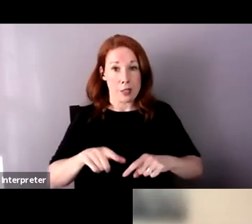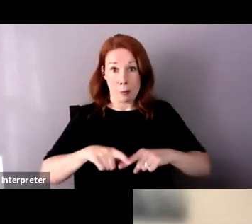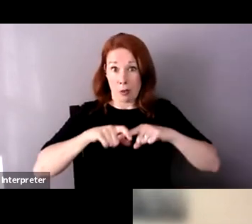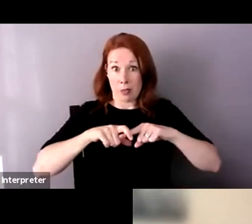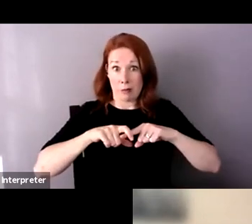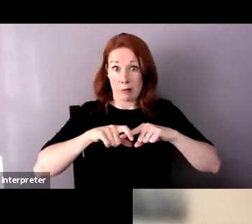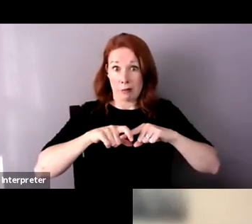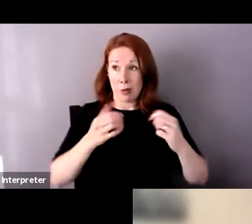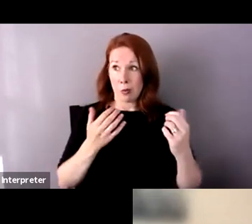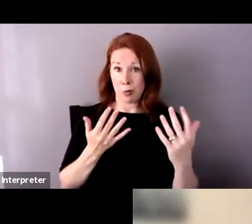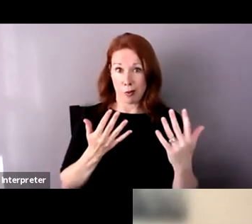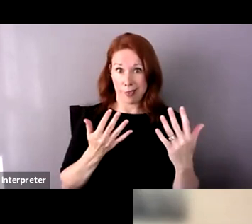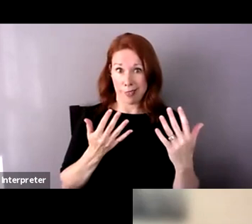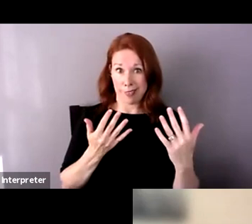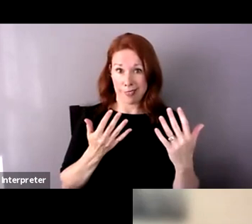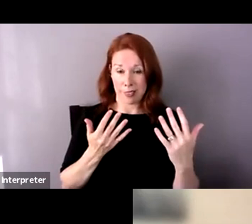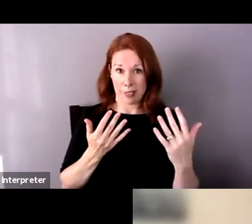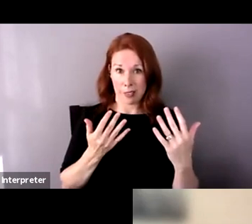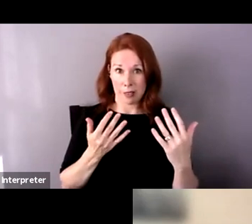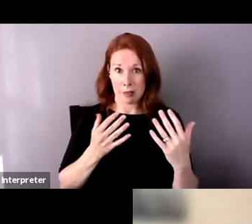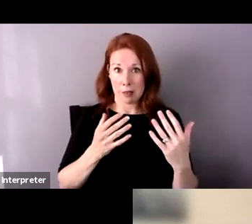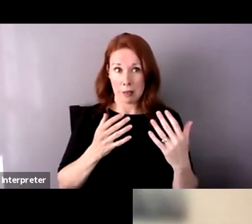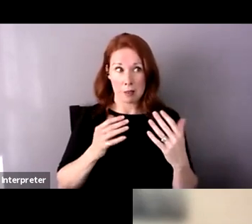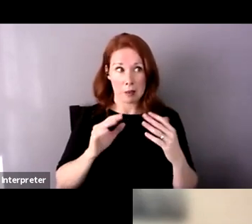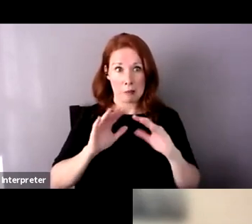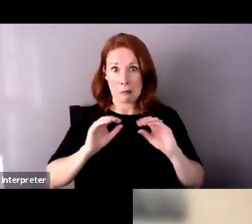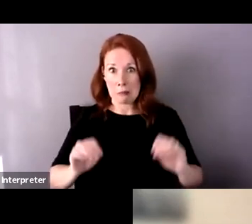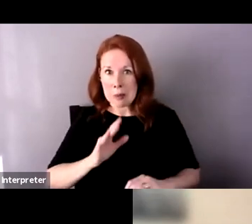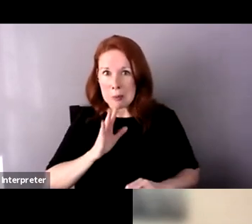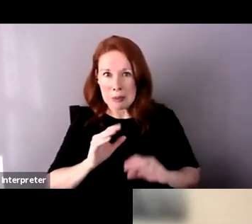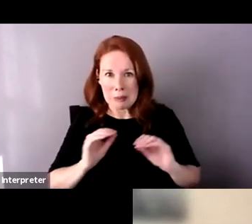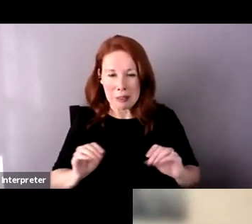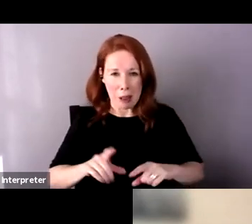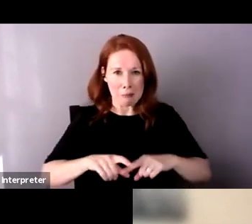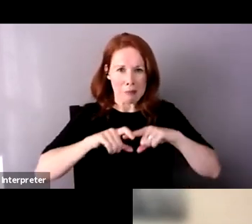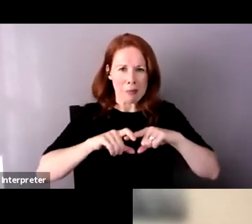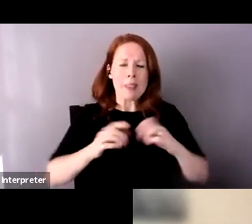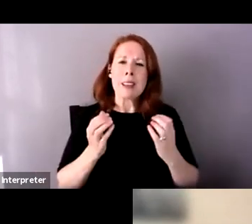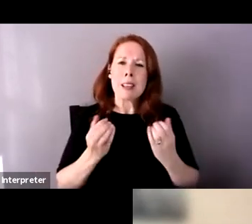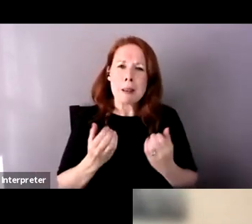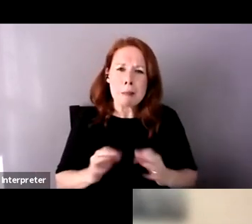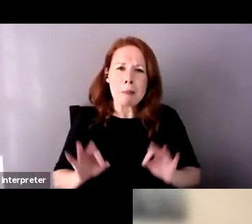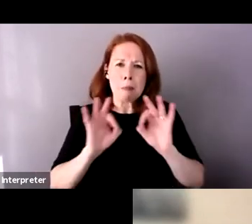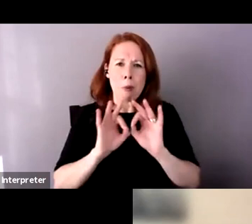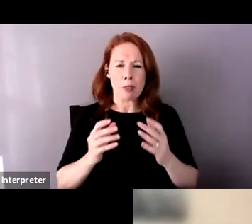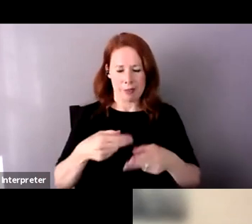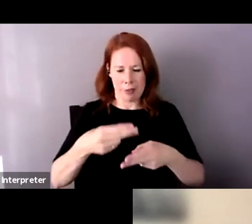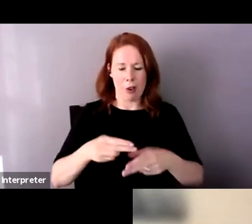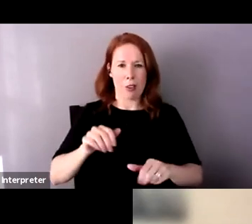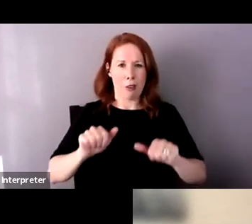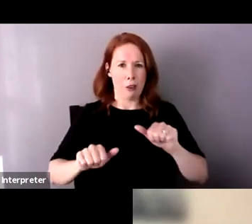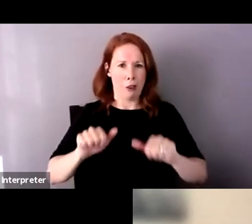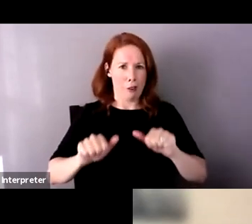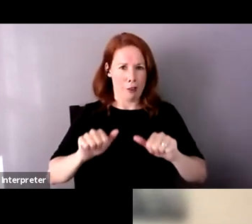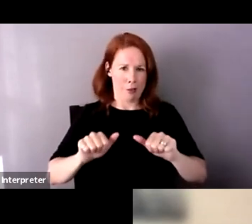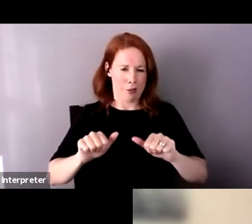pause digitally and have nobody talking. But you do need to allow that, we call it the awkward teacher